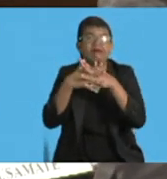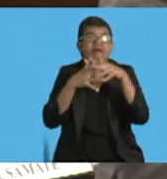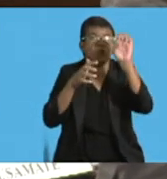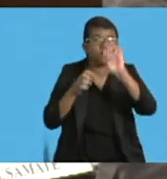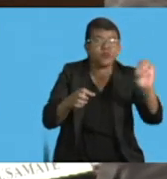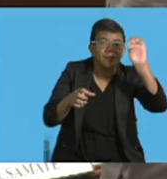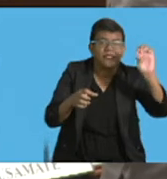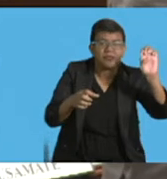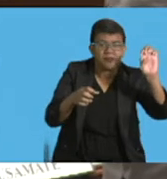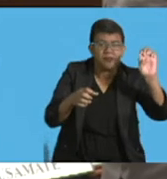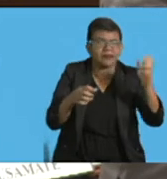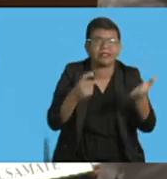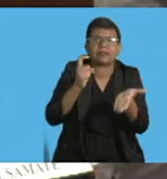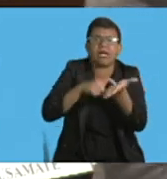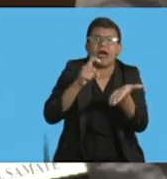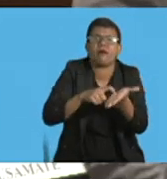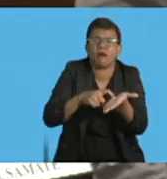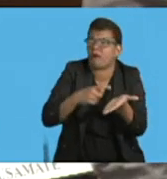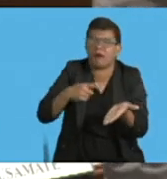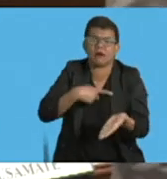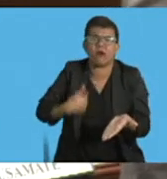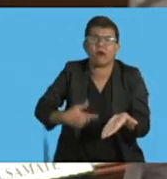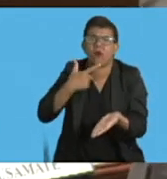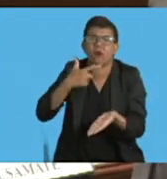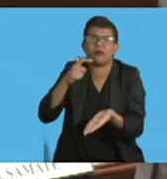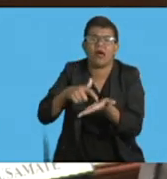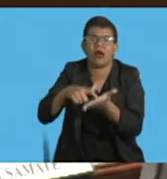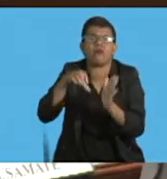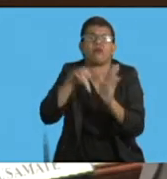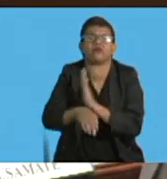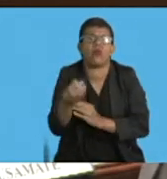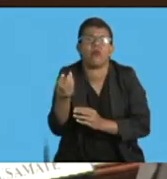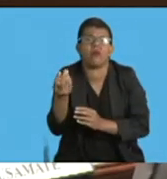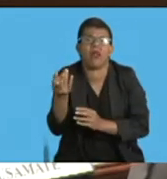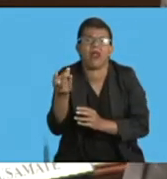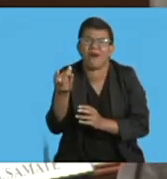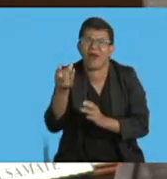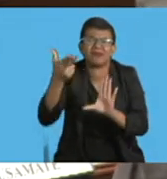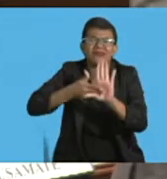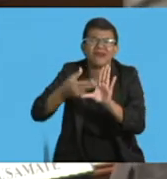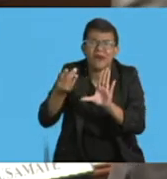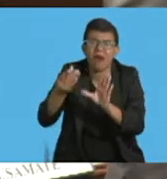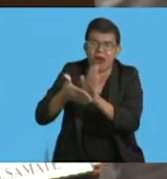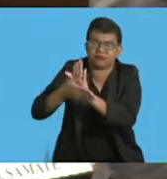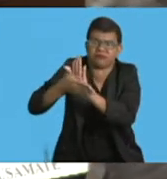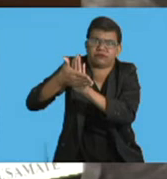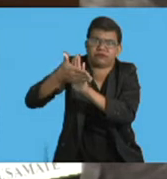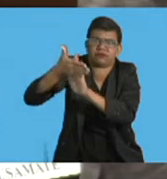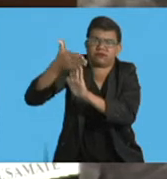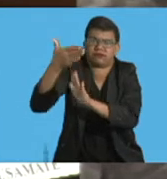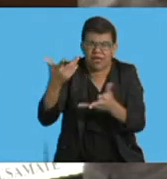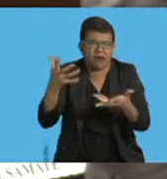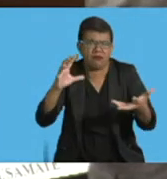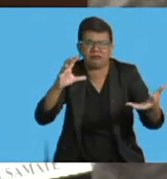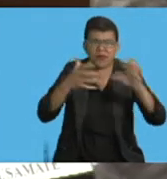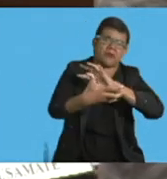China, rising oil prices given the uncertainty in the Middle East, turmoil in global financial markets, and greater uncertainty in a